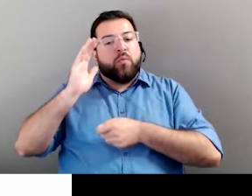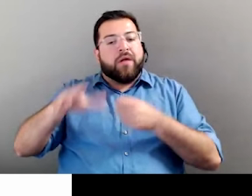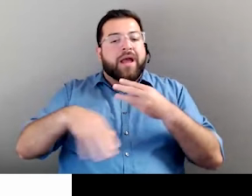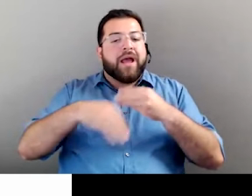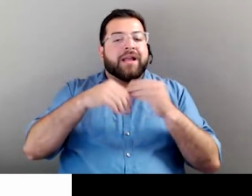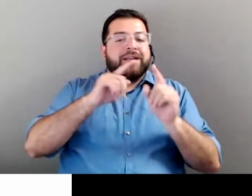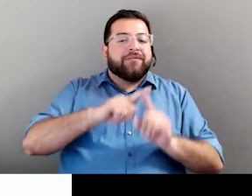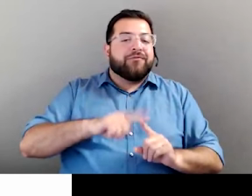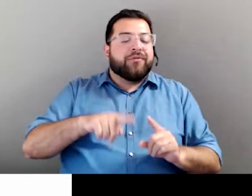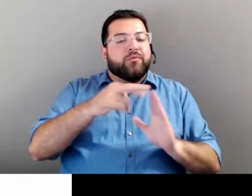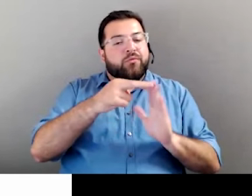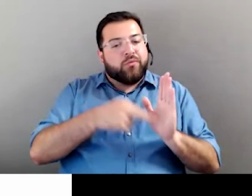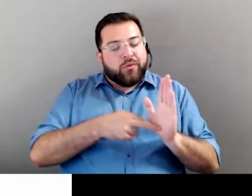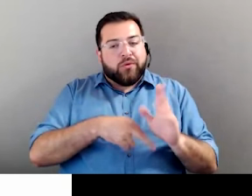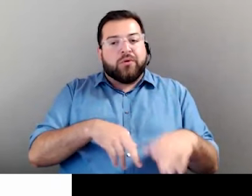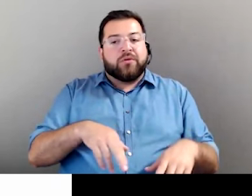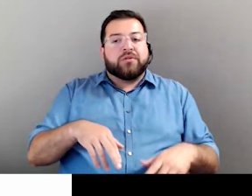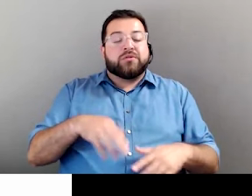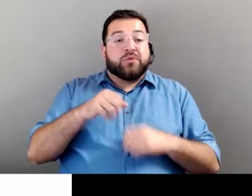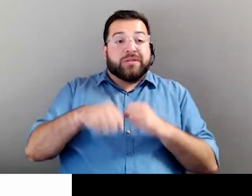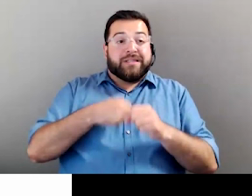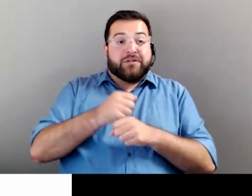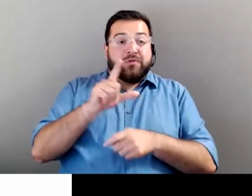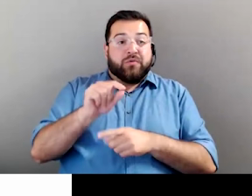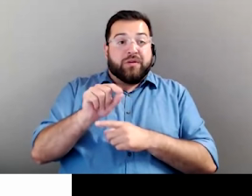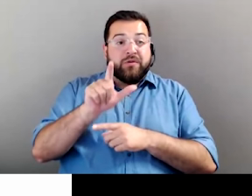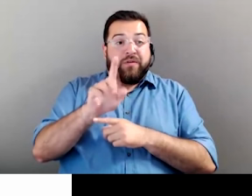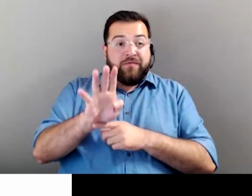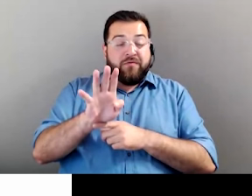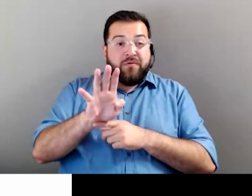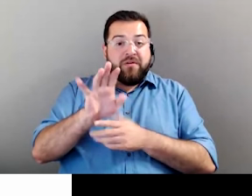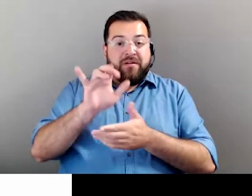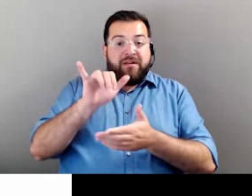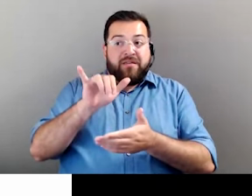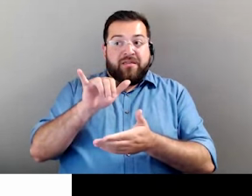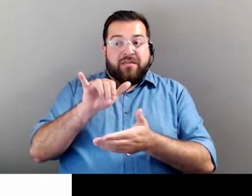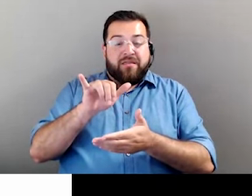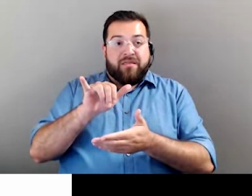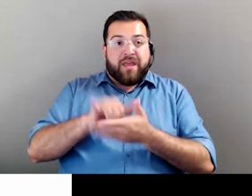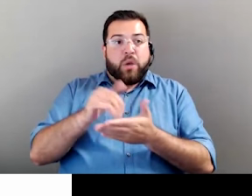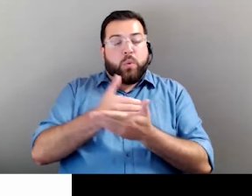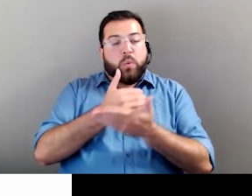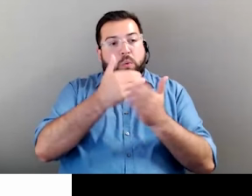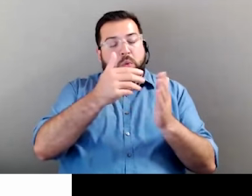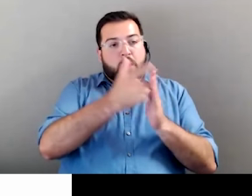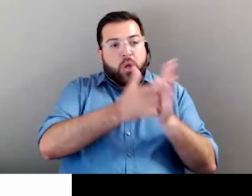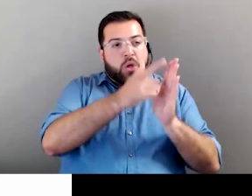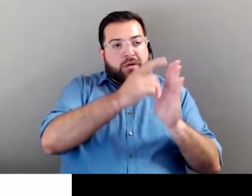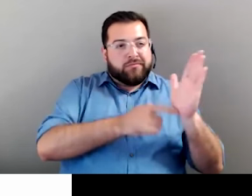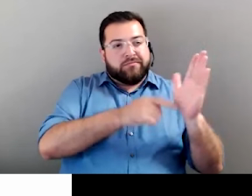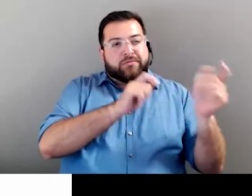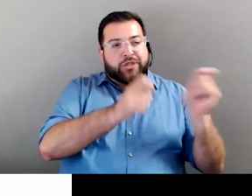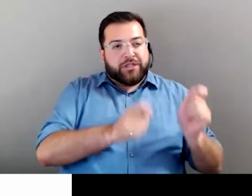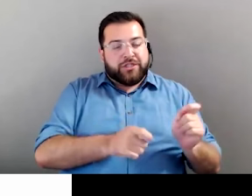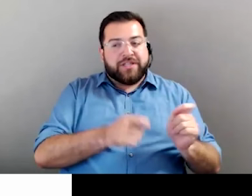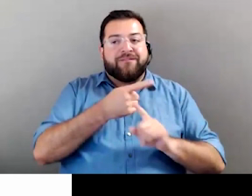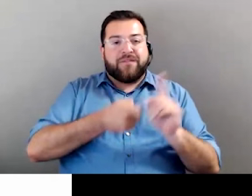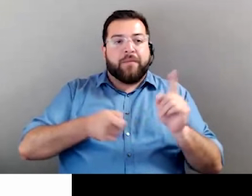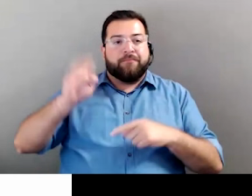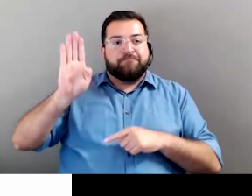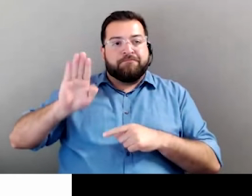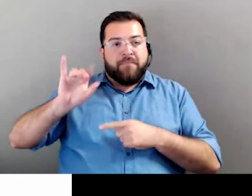So the 2024 regulations are from the Biden administration. So there's a lot of changes, a lot of